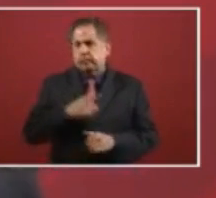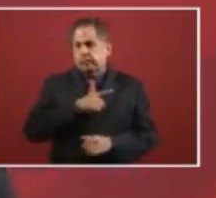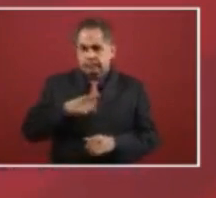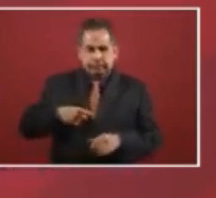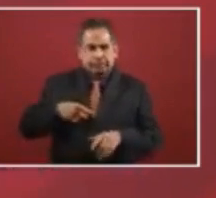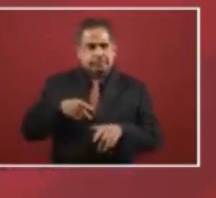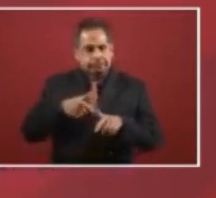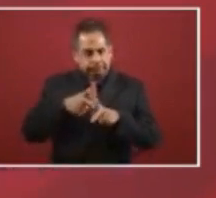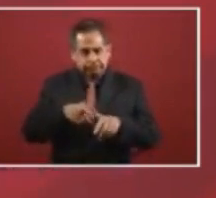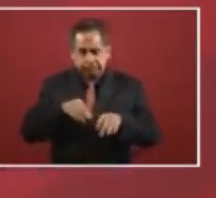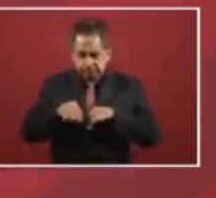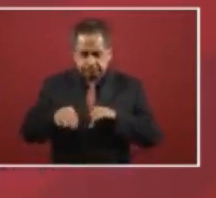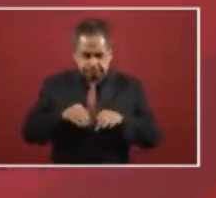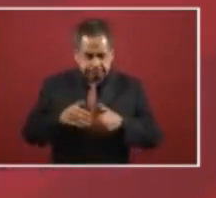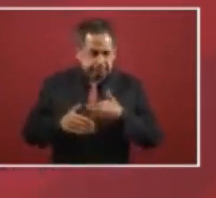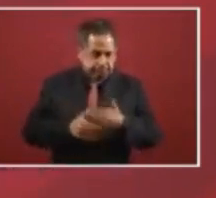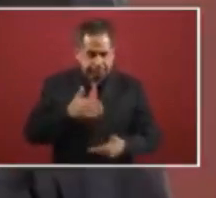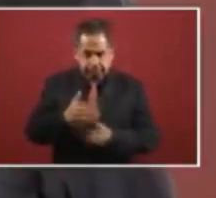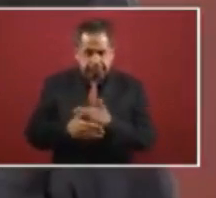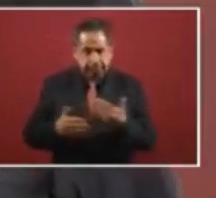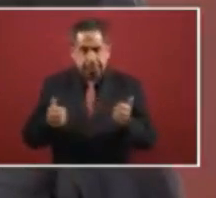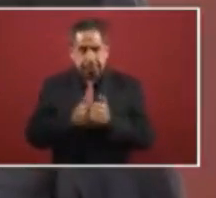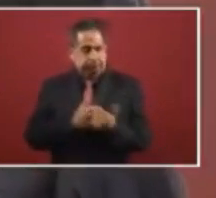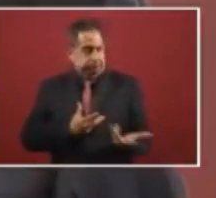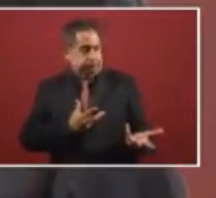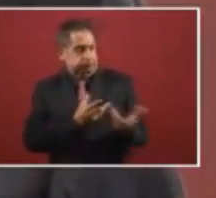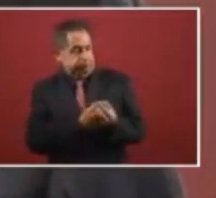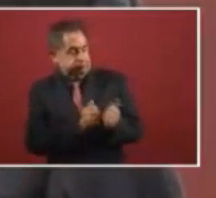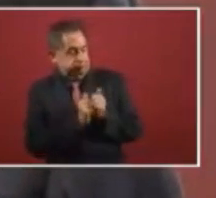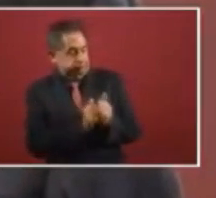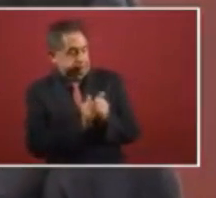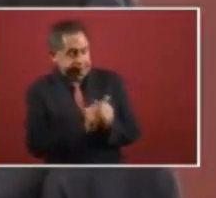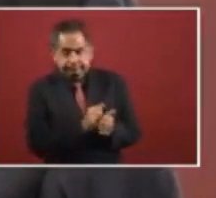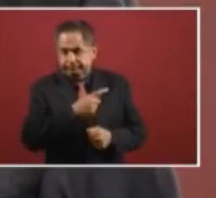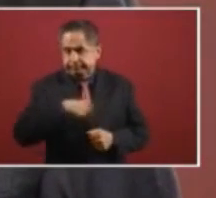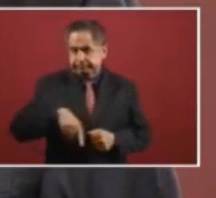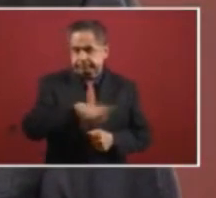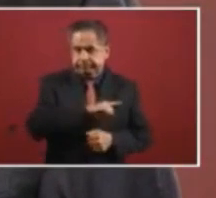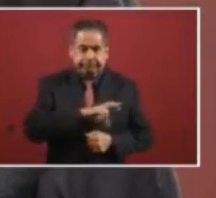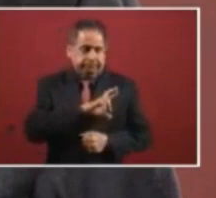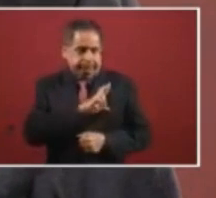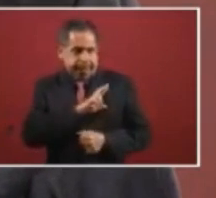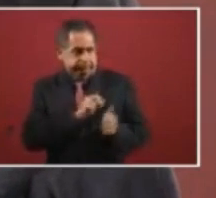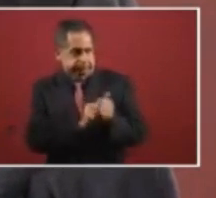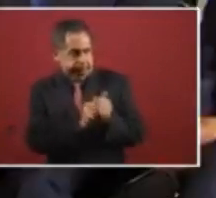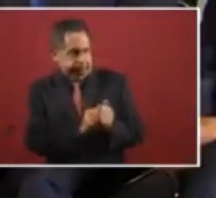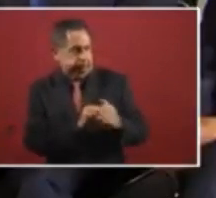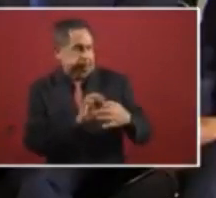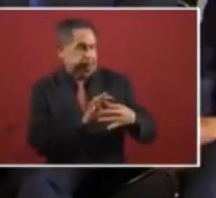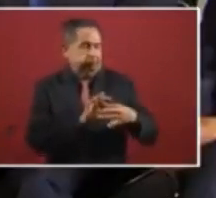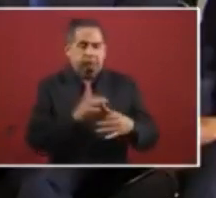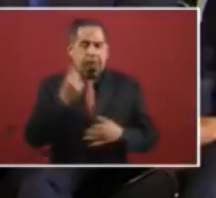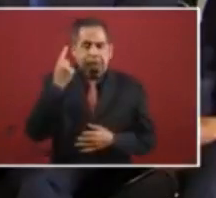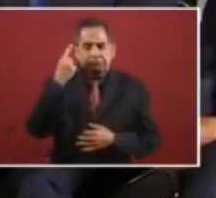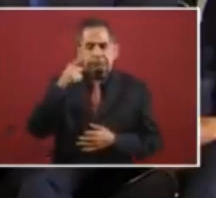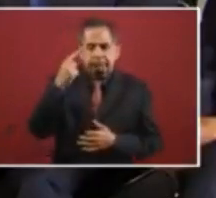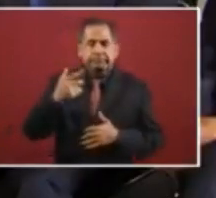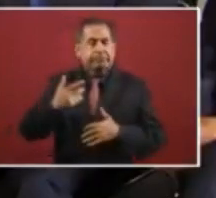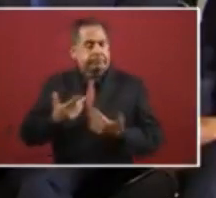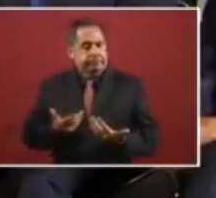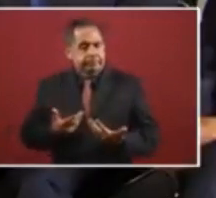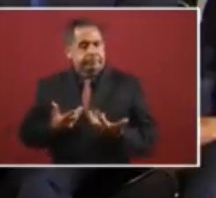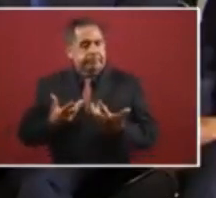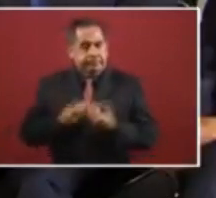has to do with work, continuing to work in a conjunct way with the public